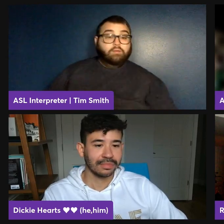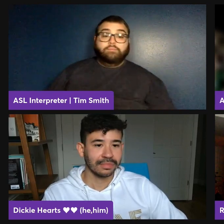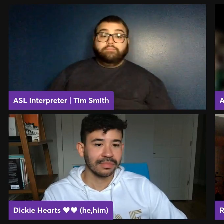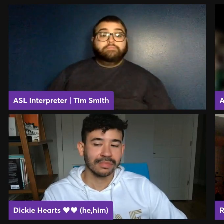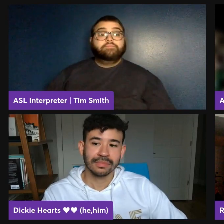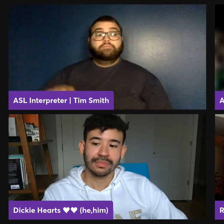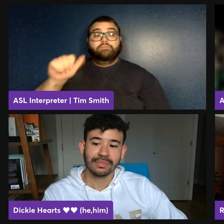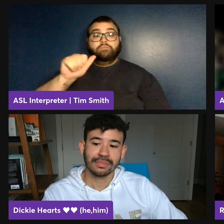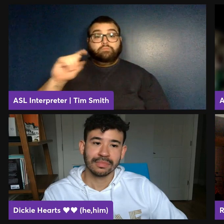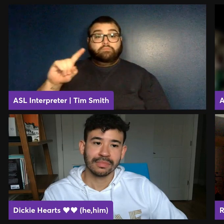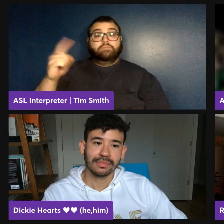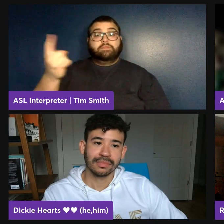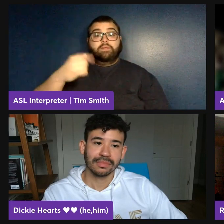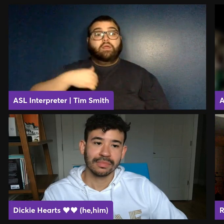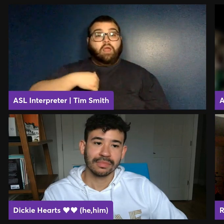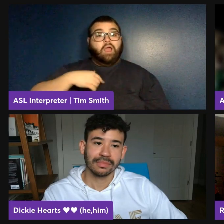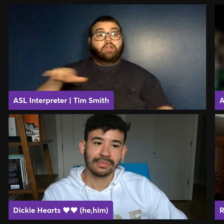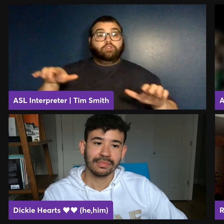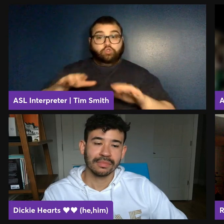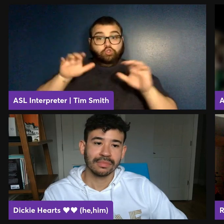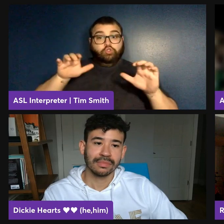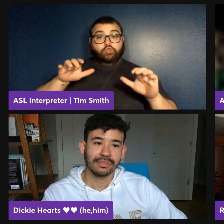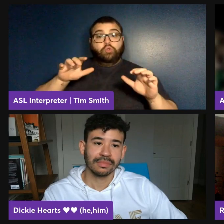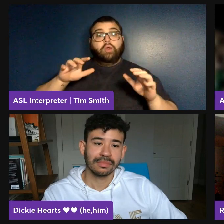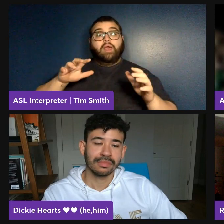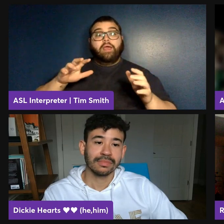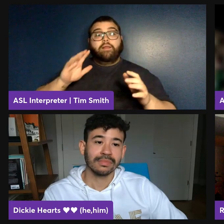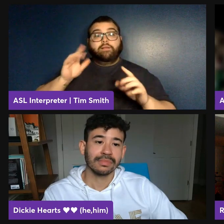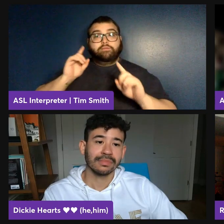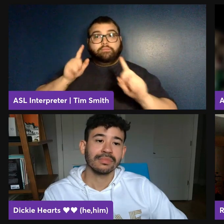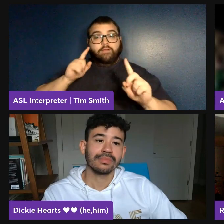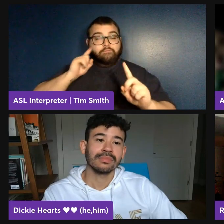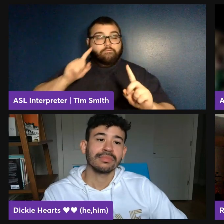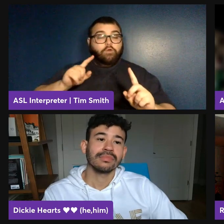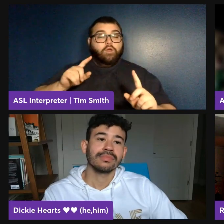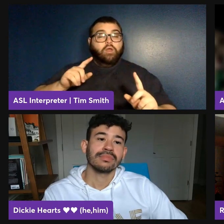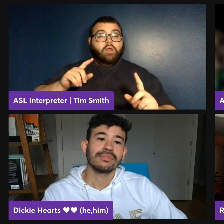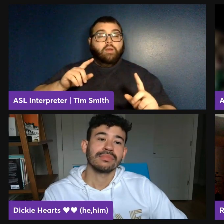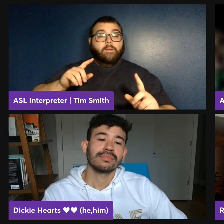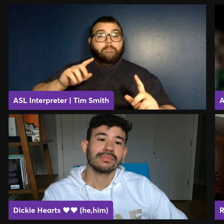that I do and is inherently intended for blind and low-vision audiences,